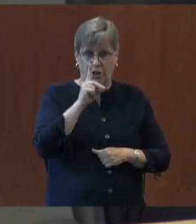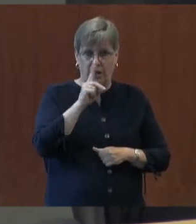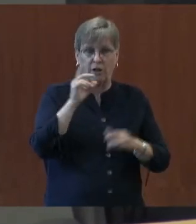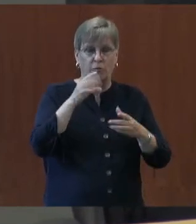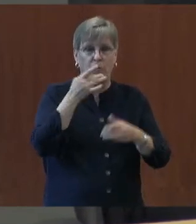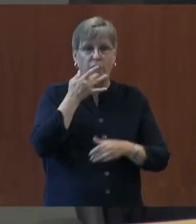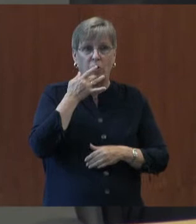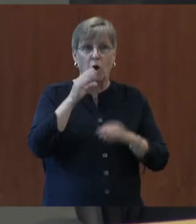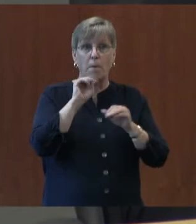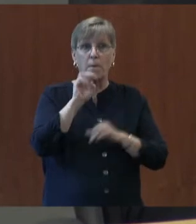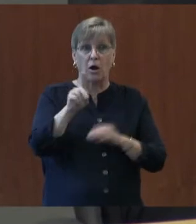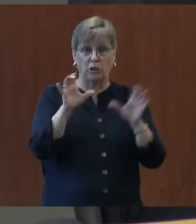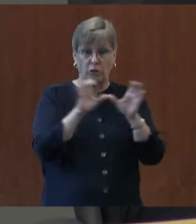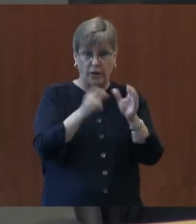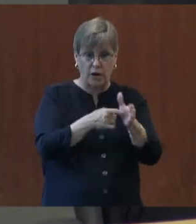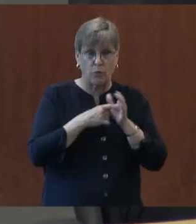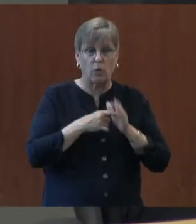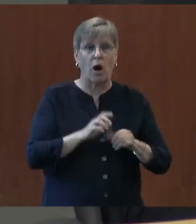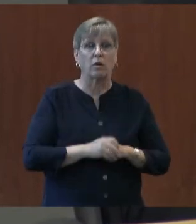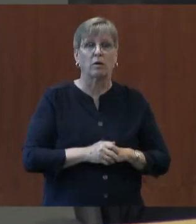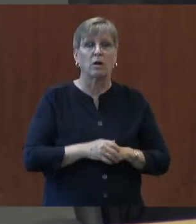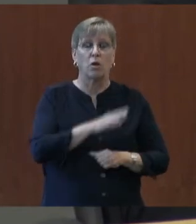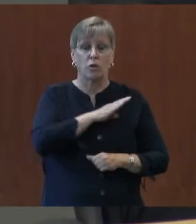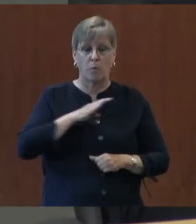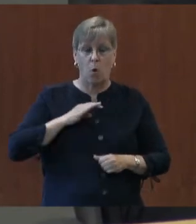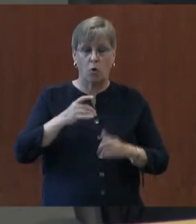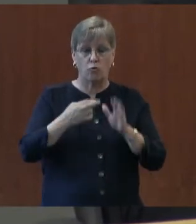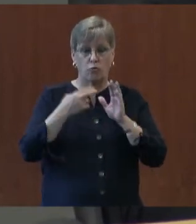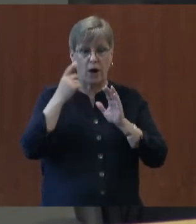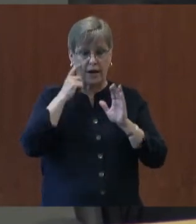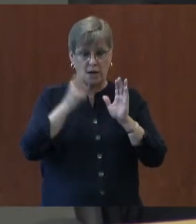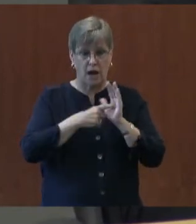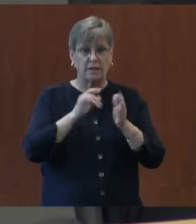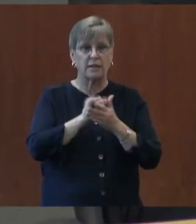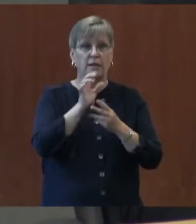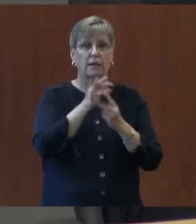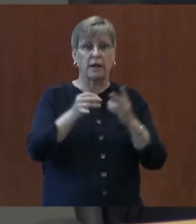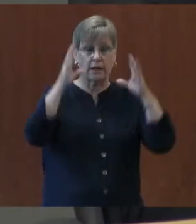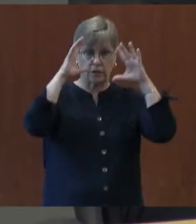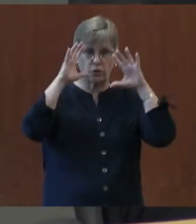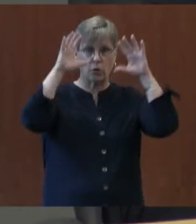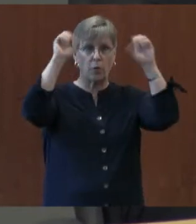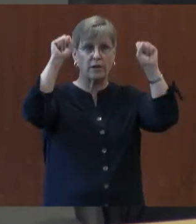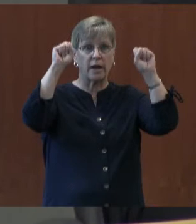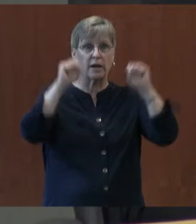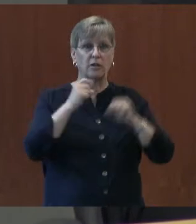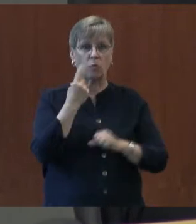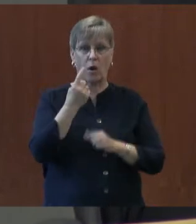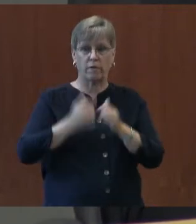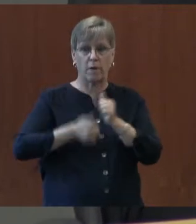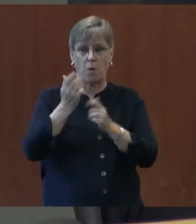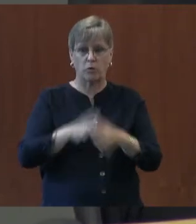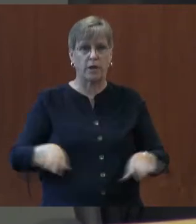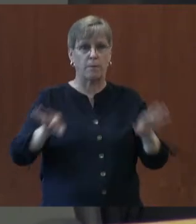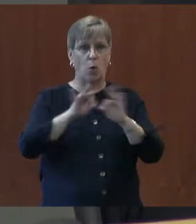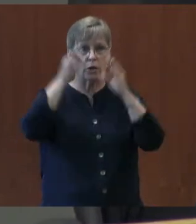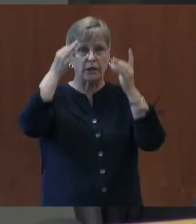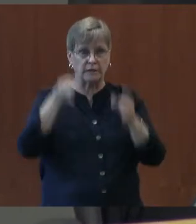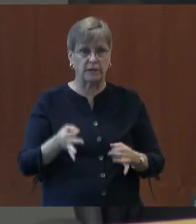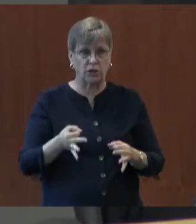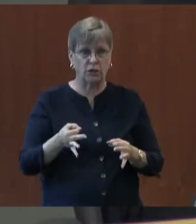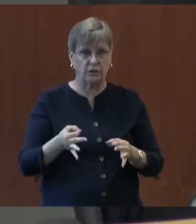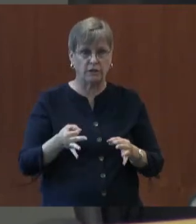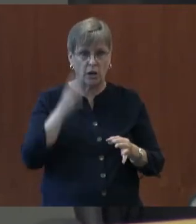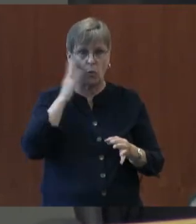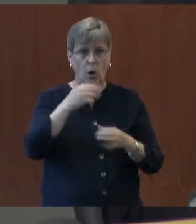Maryland certification is required. The board recognizes that selecting a superintendent is one of the most important decisions it